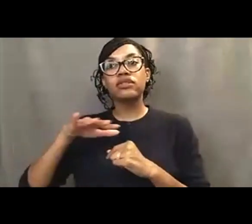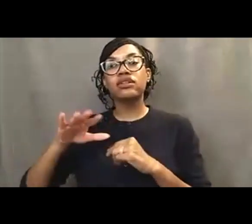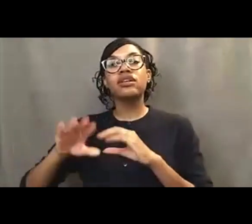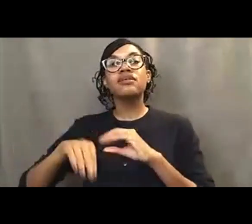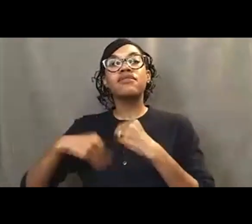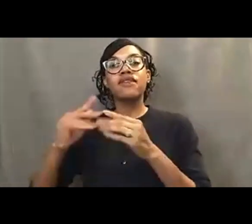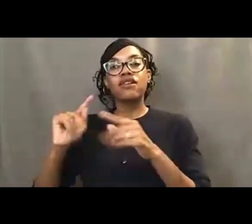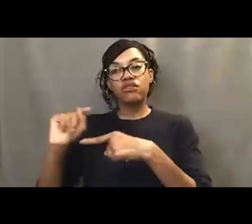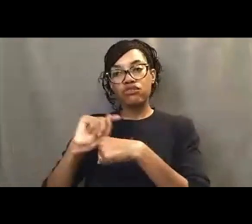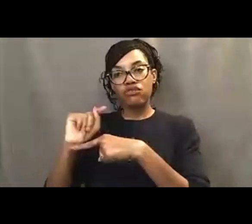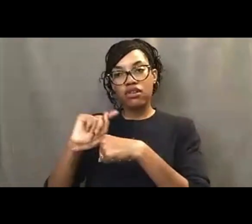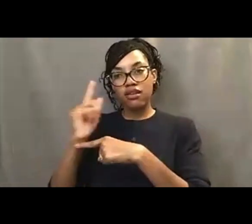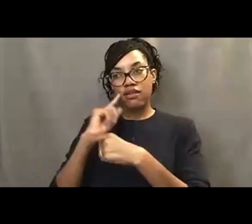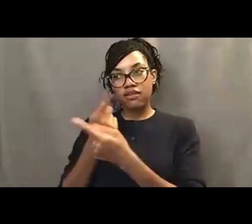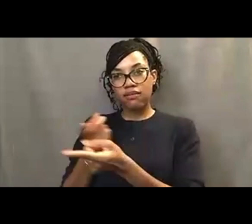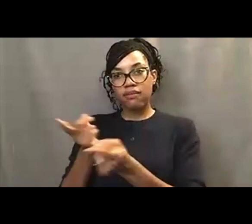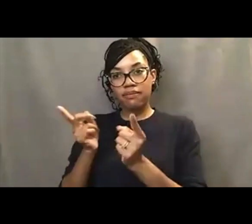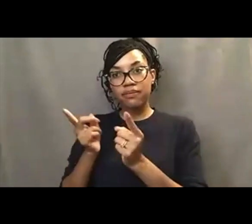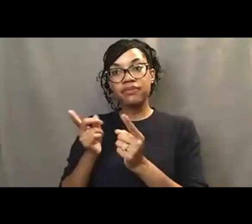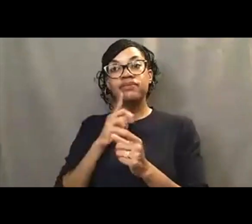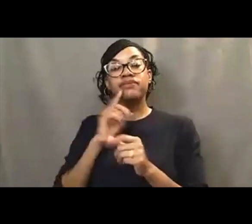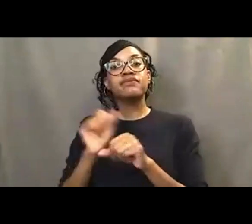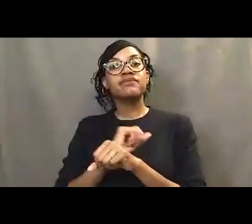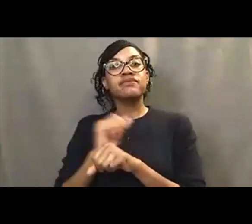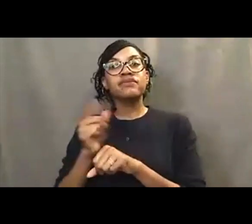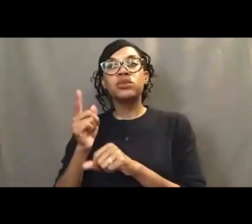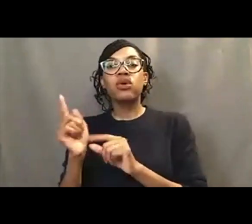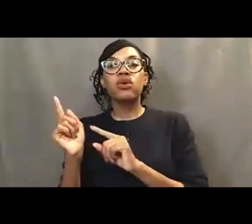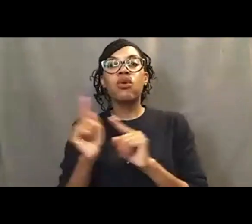to actually enlist to do the surveying.